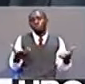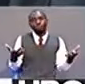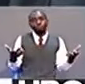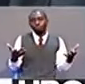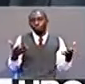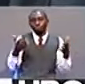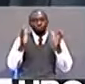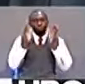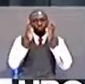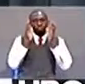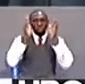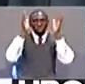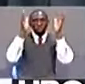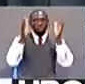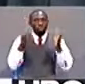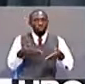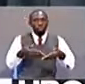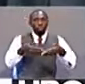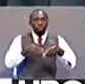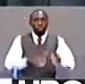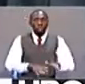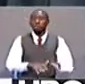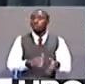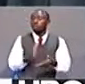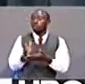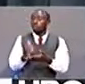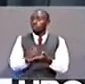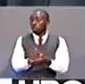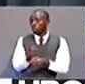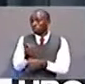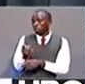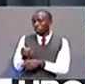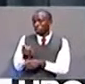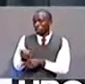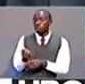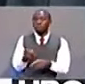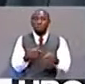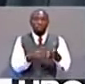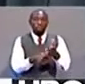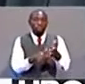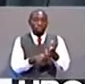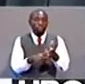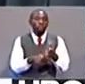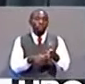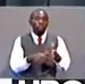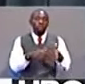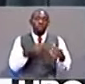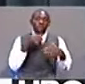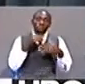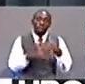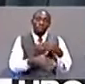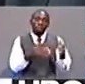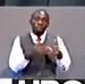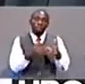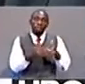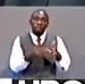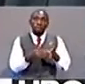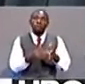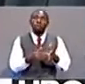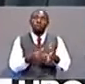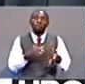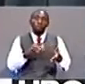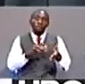Archbishop. And because of the formation of the plaque, the clot, which blocked the left coronary